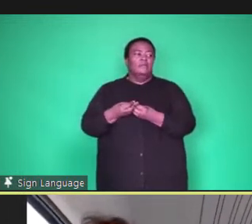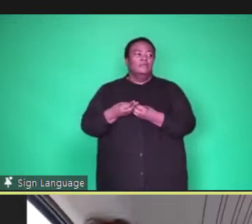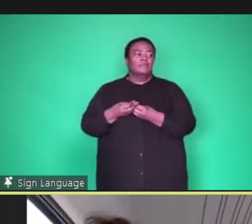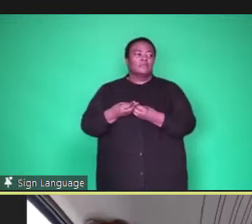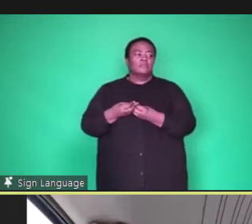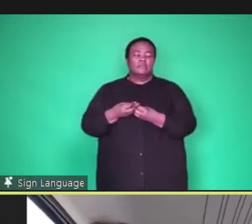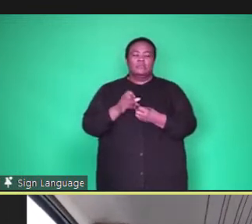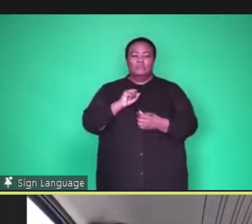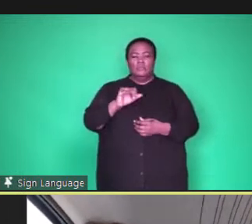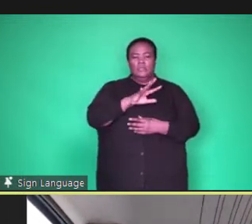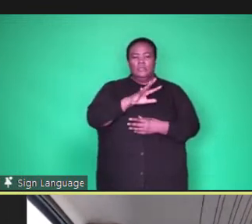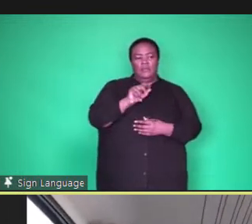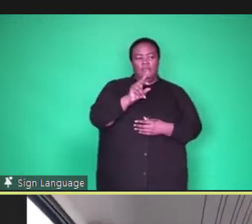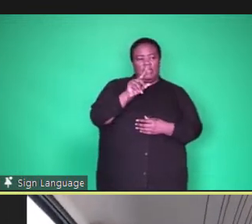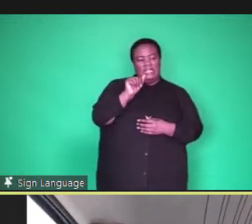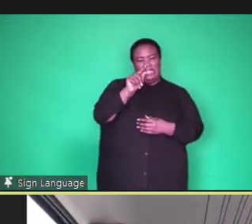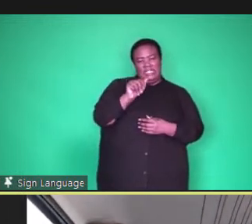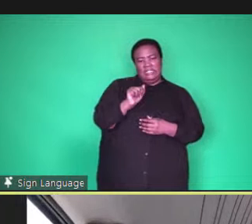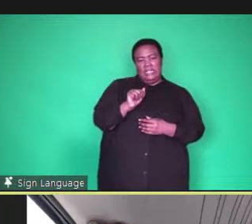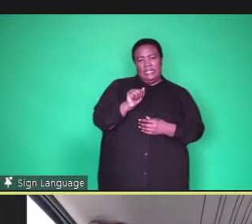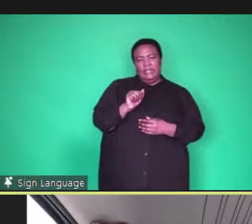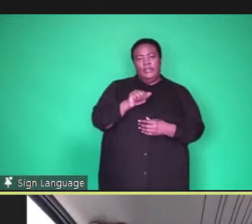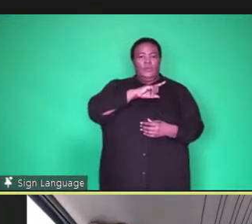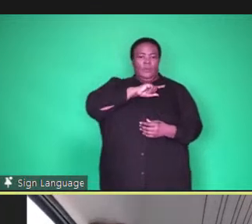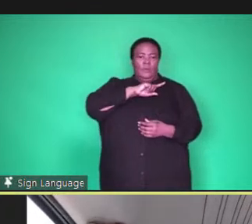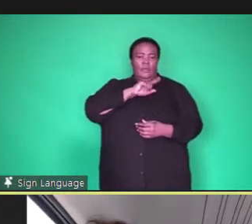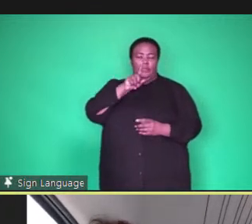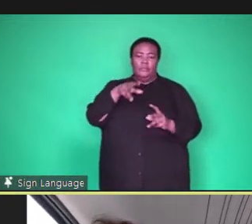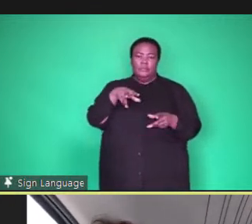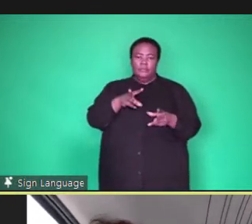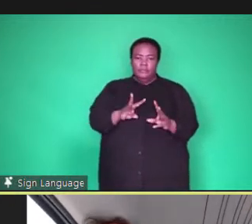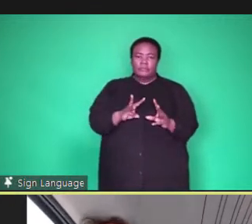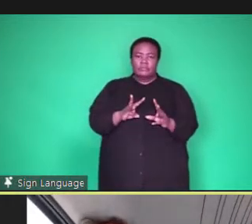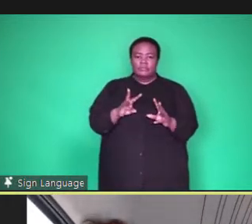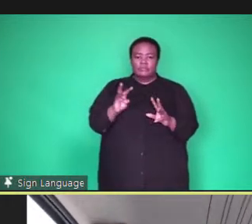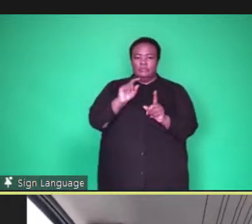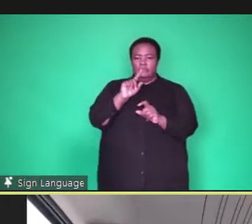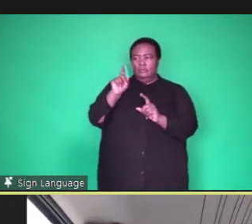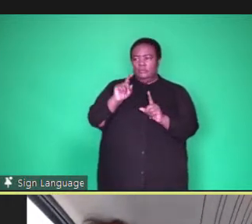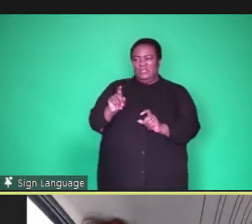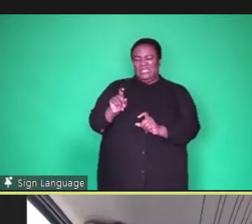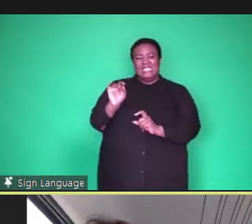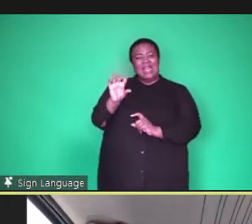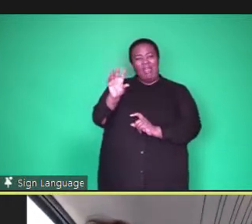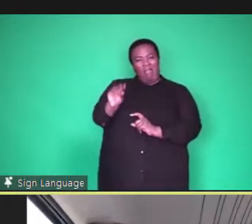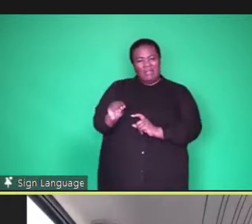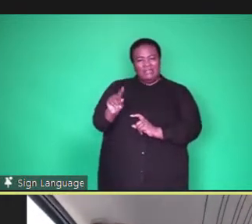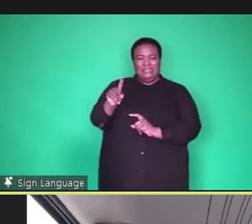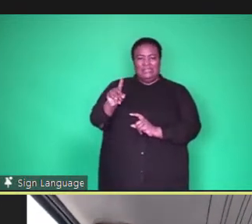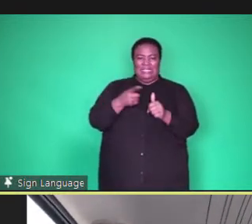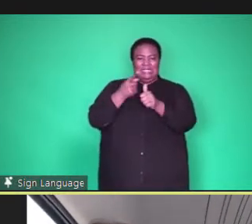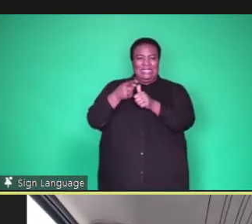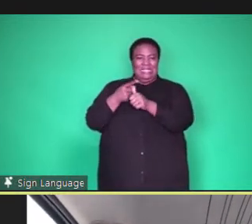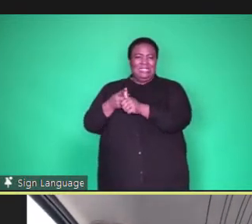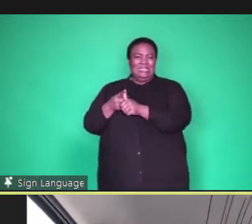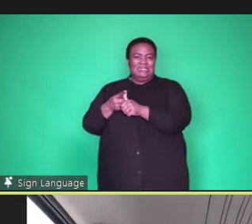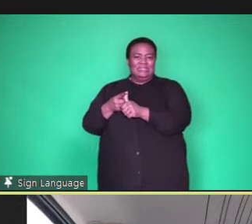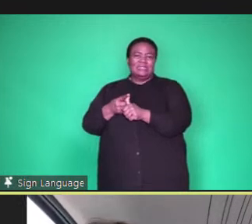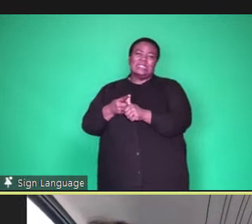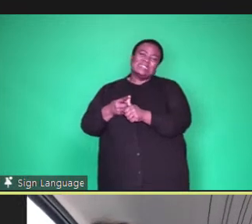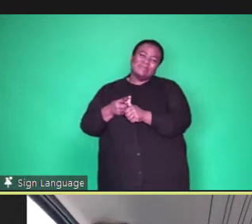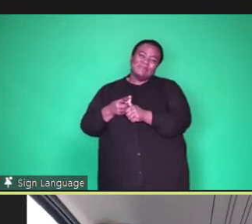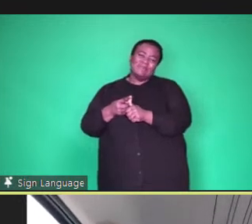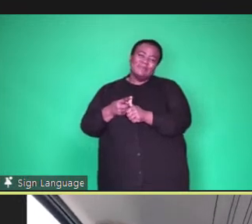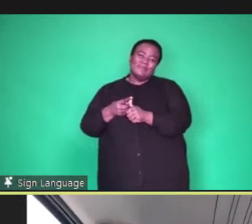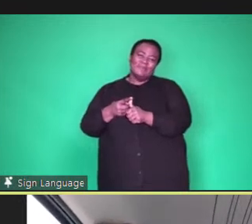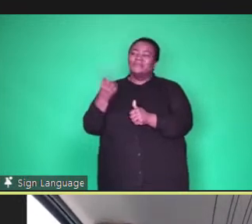the South African data, because the way the questions are asked in the census actually,